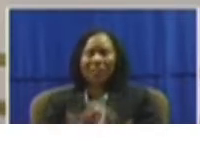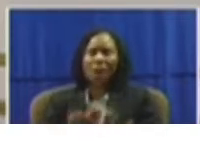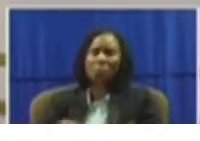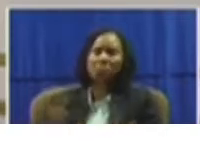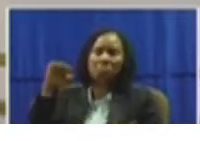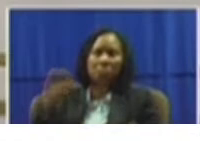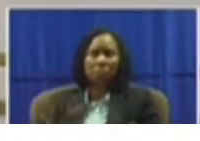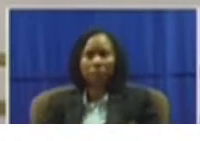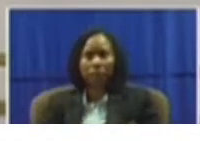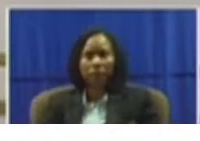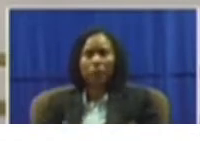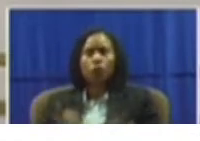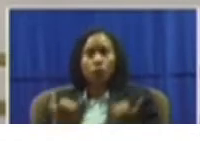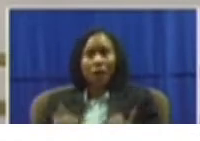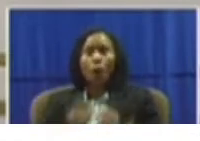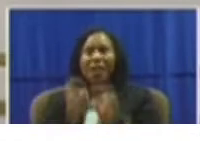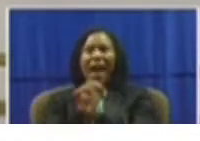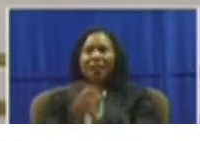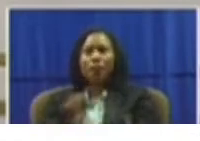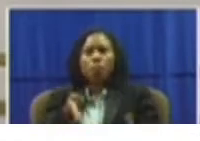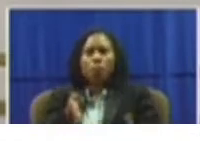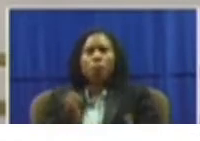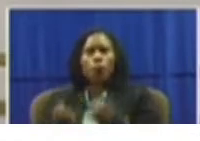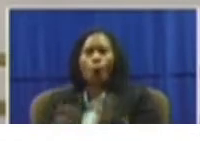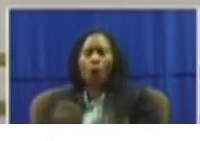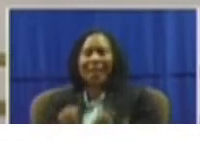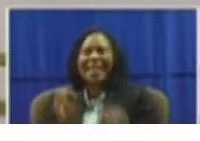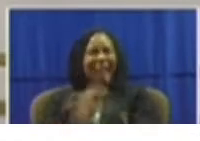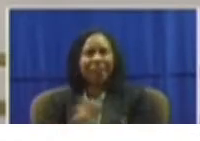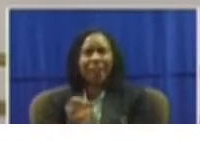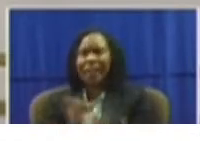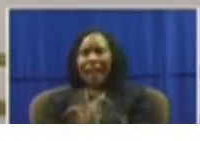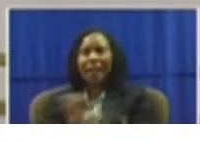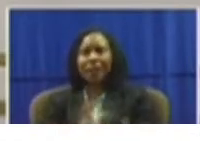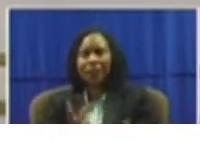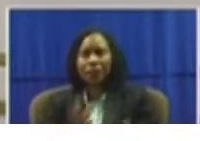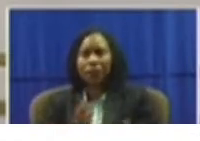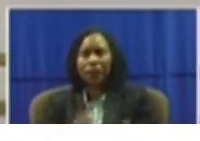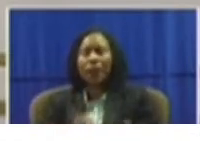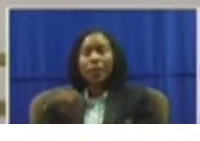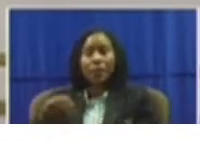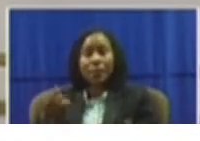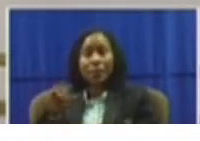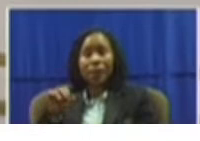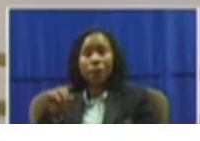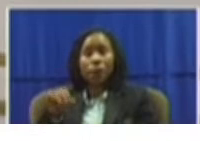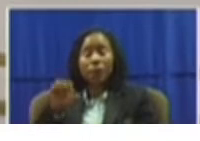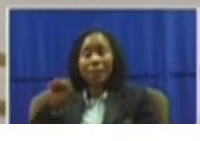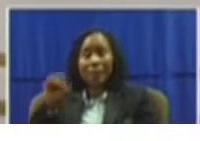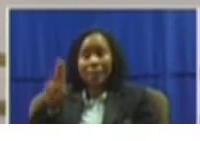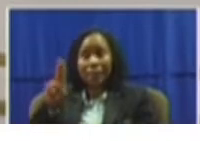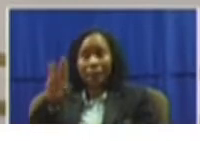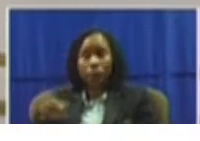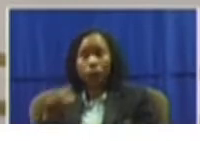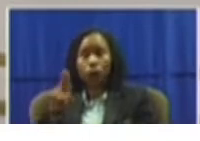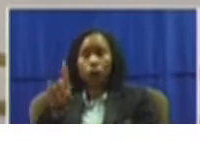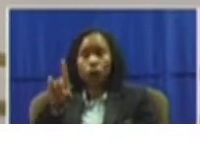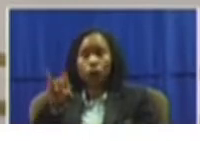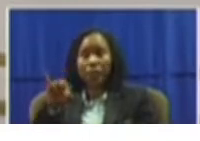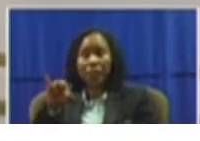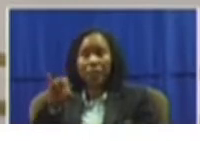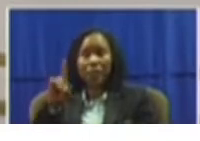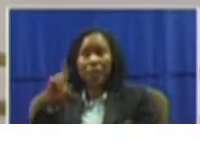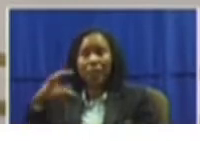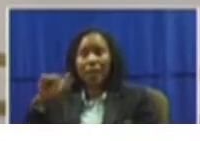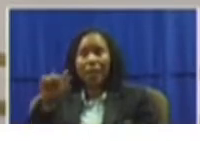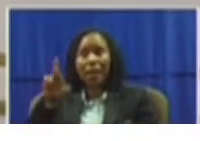Currently, there's nothing in front of the court, nothing at all. Even if sub judice still existed, it would still allow us to proceed. But sub judice is